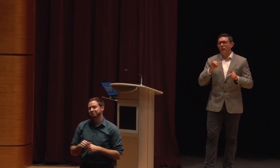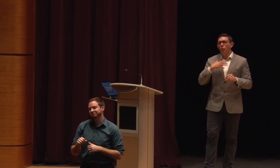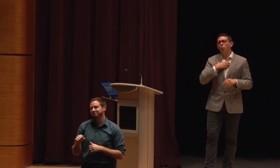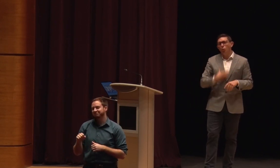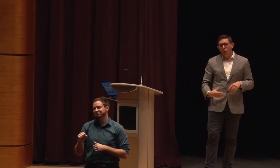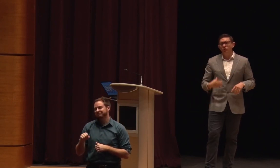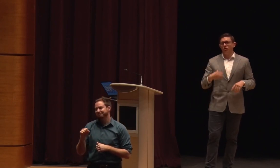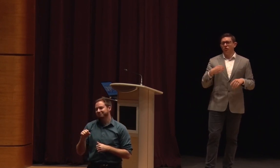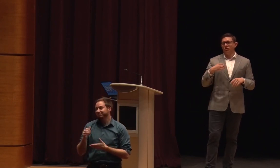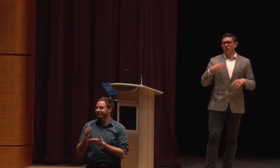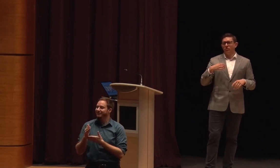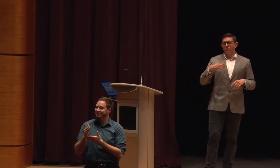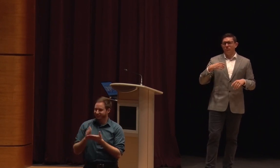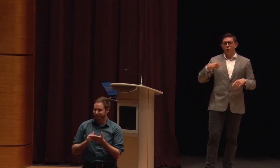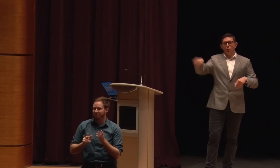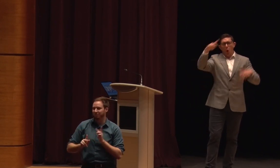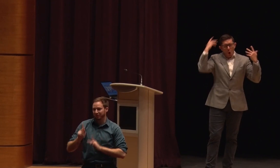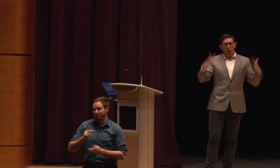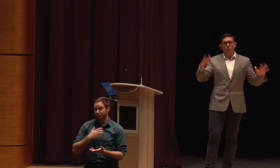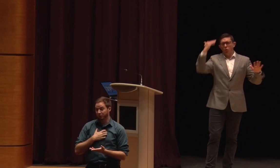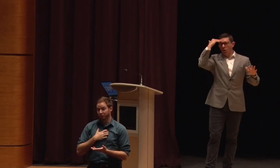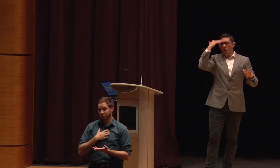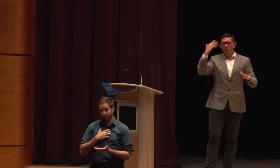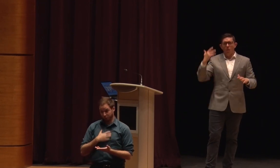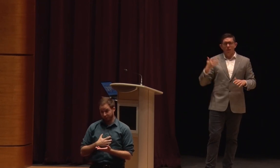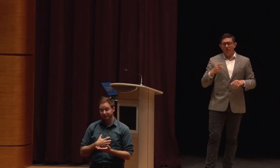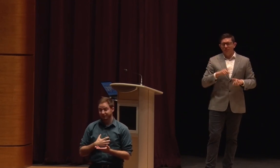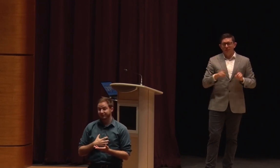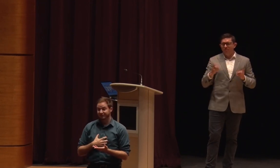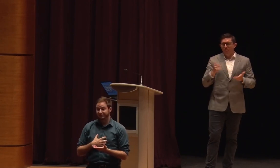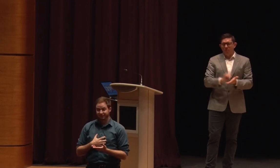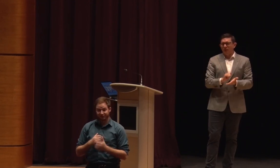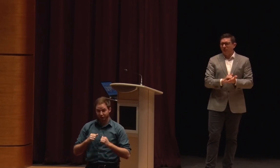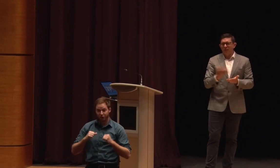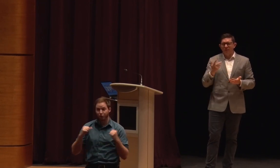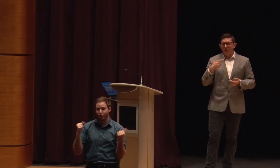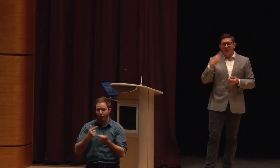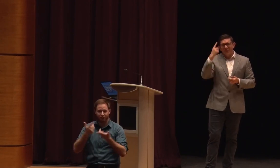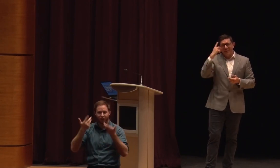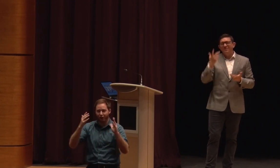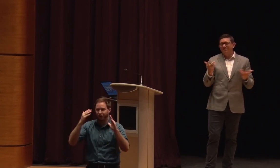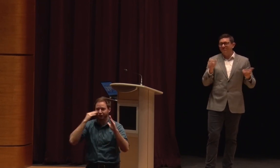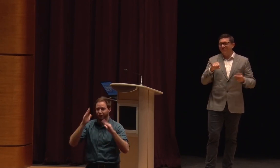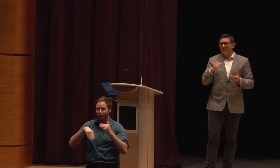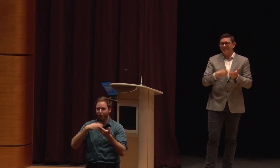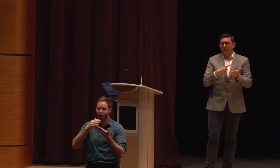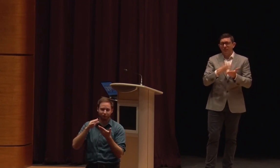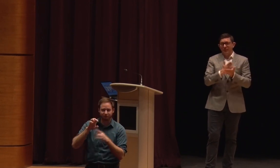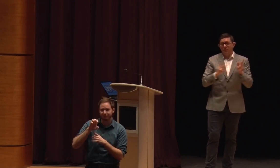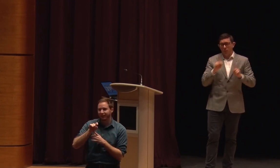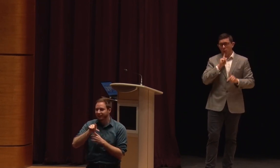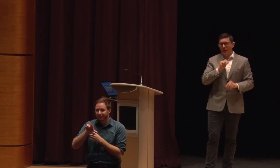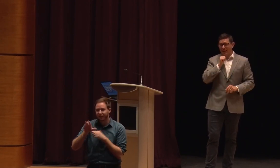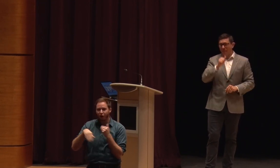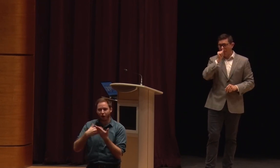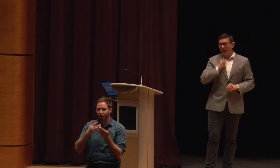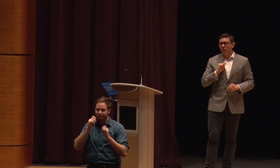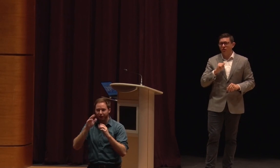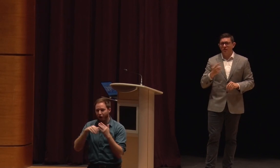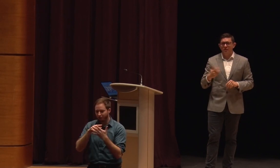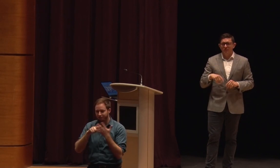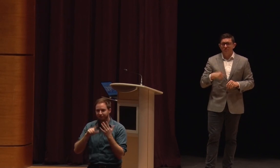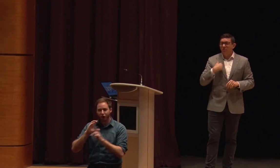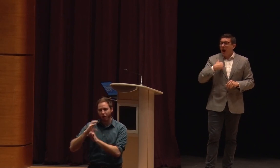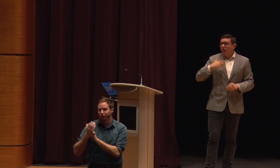Yes. Some people wish that you all already knew, but that's just not possible. You know, sometimes